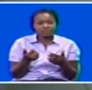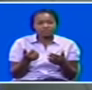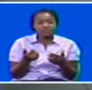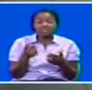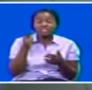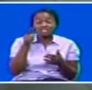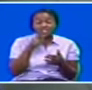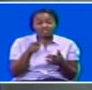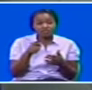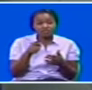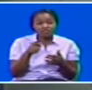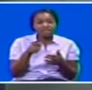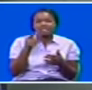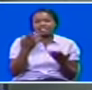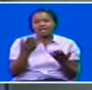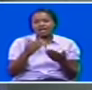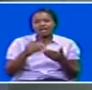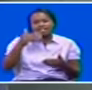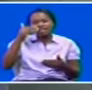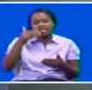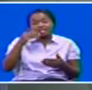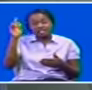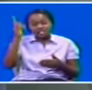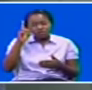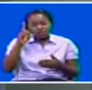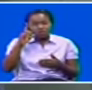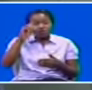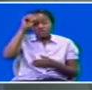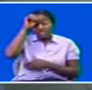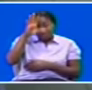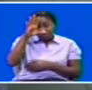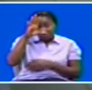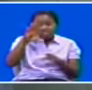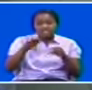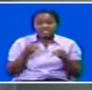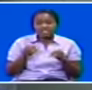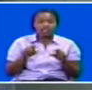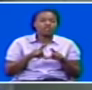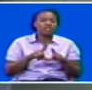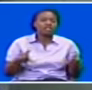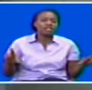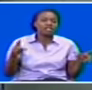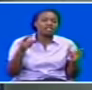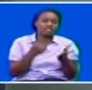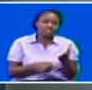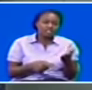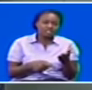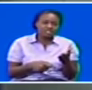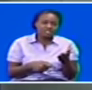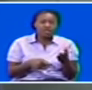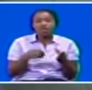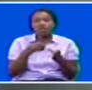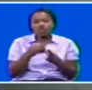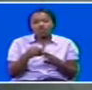Is there a maximum to what Nairobi or Kiambu can receive in land rates? Is there a maximum to